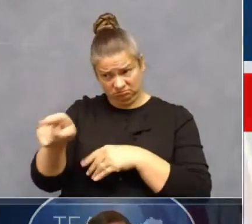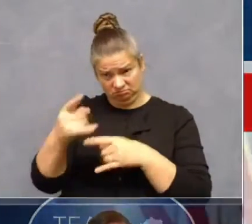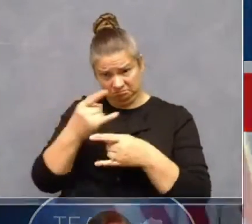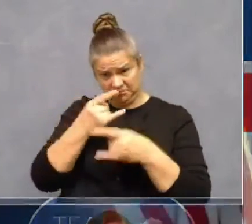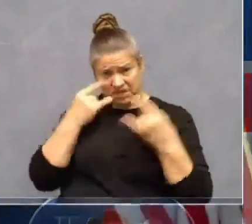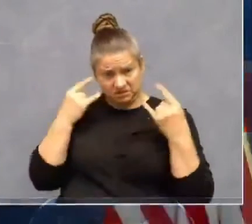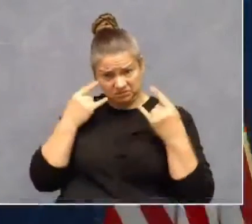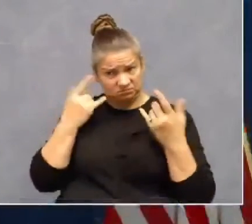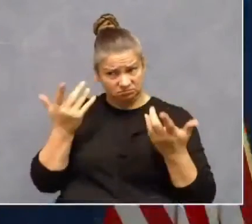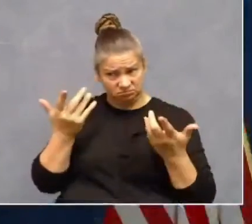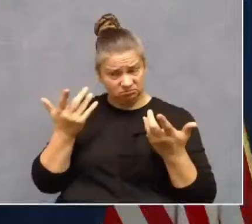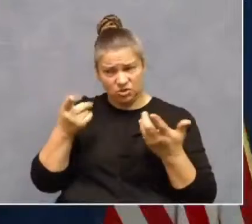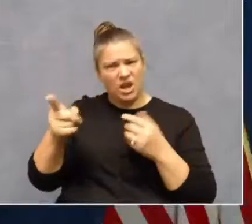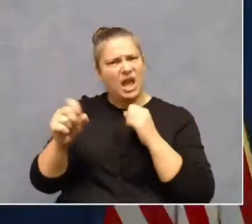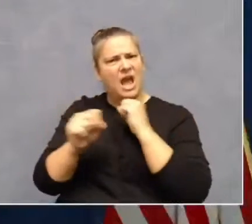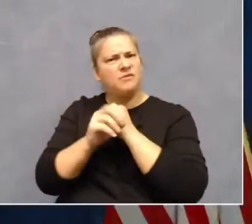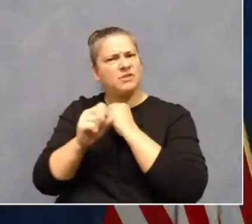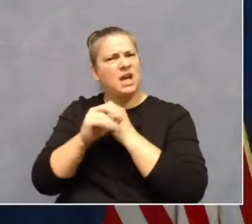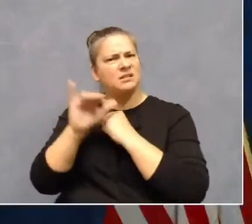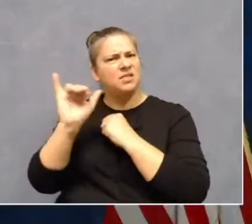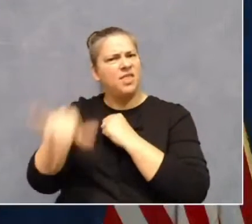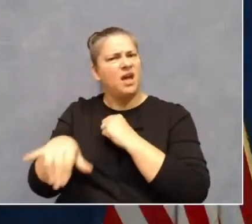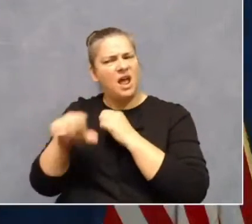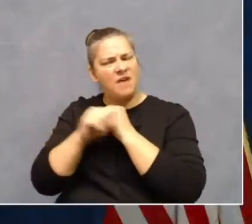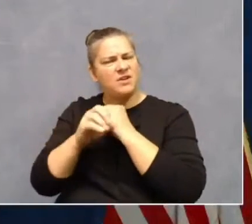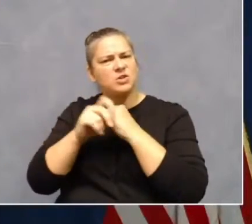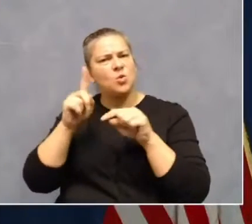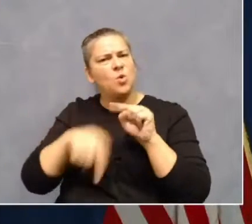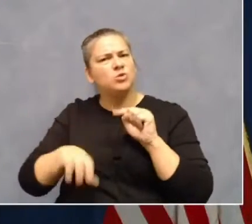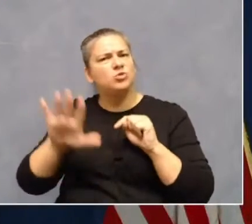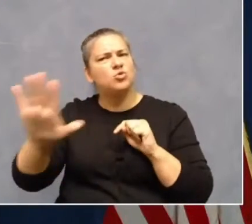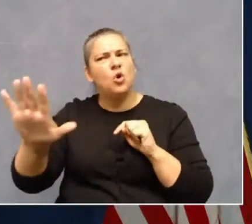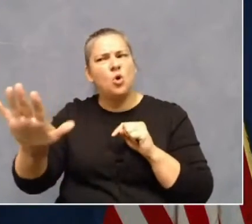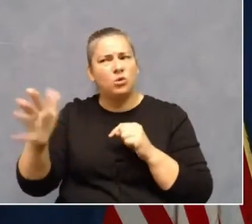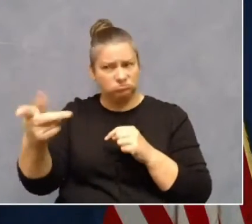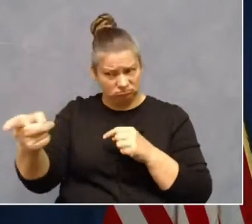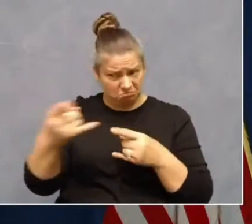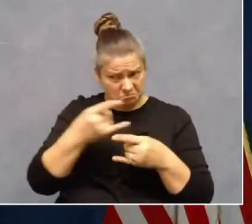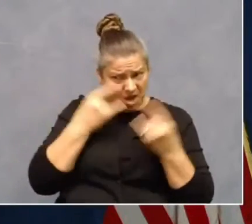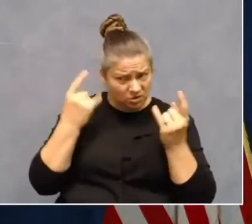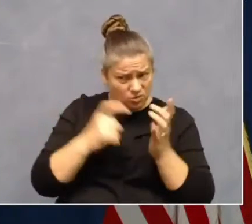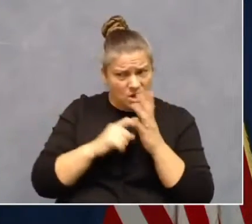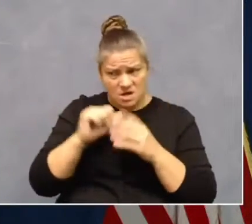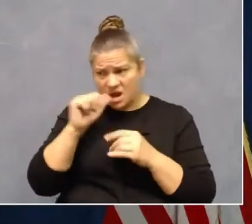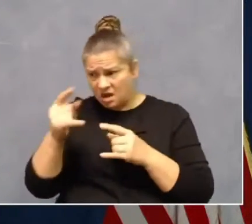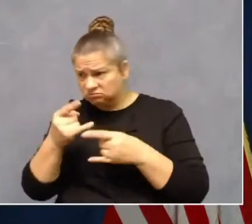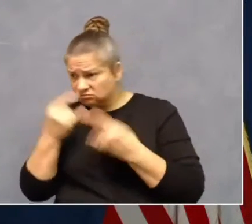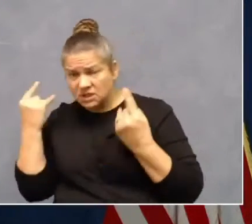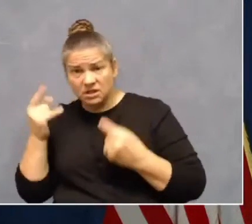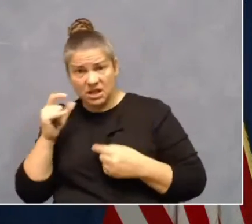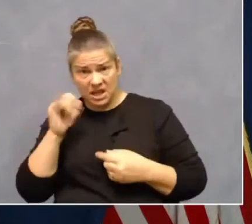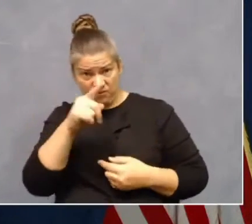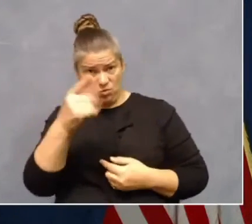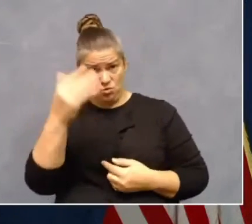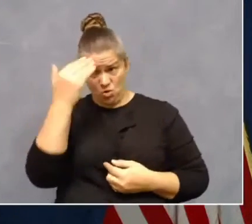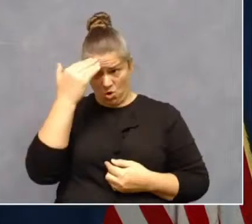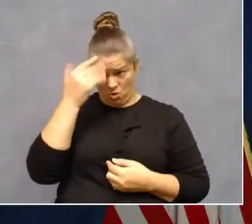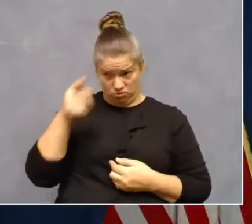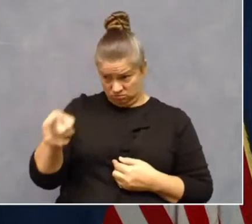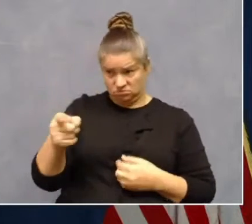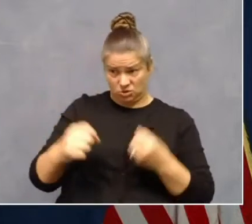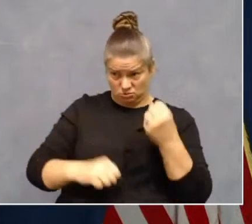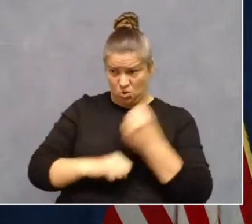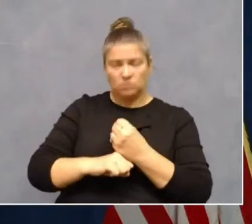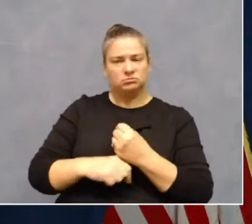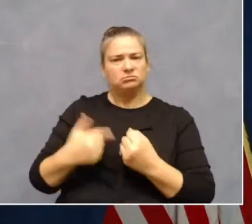it. That type of prioritizing where your dollars are going creates a positive incentive for organizations to